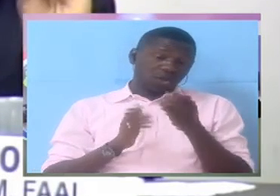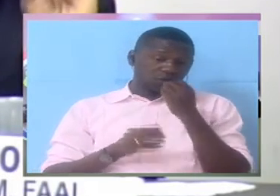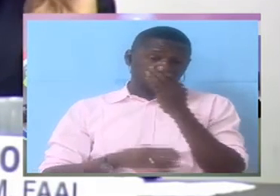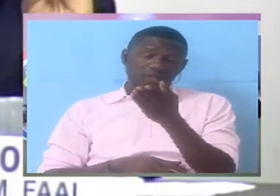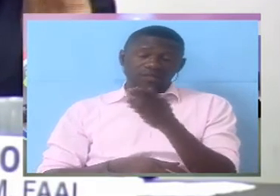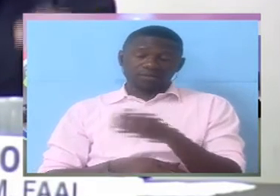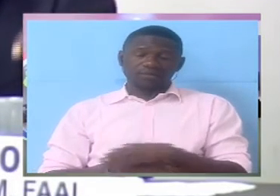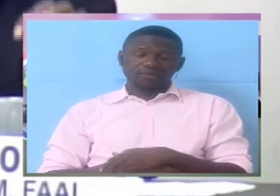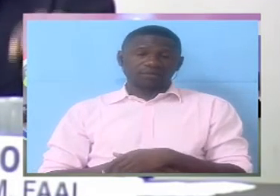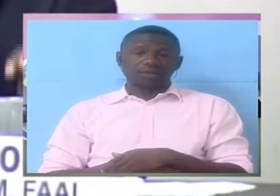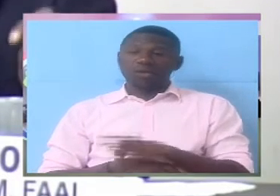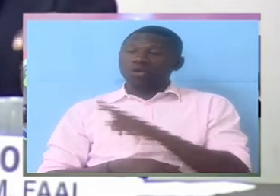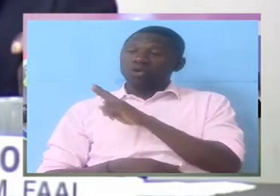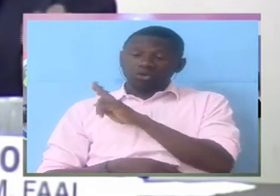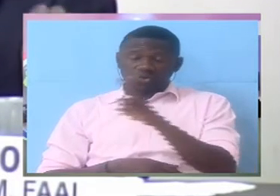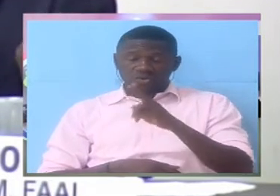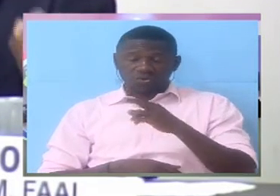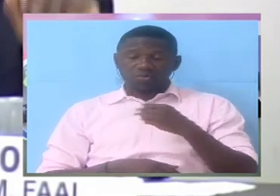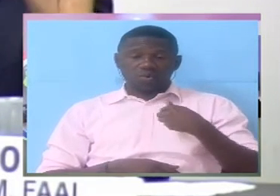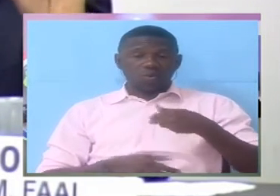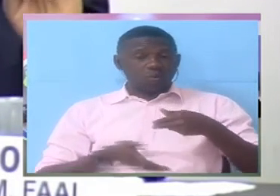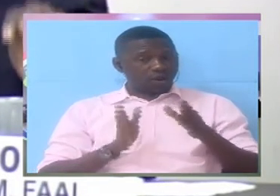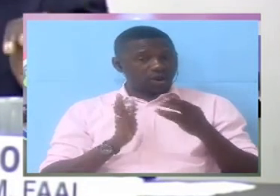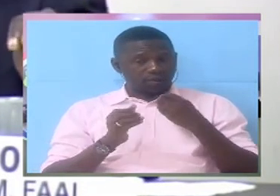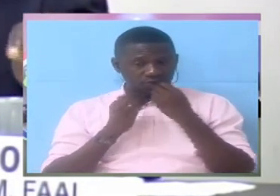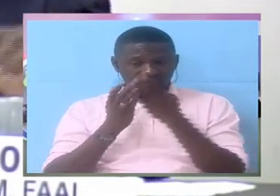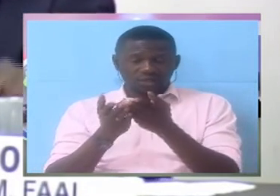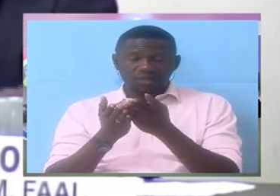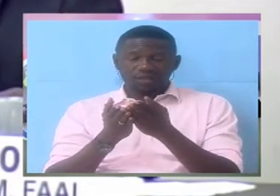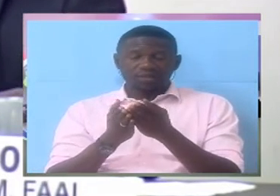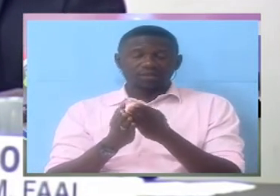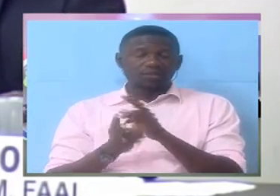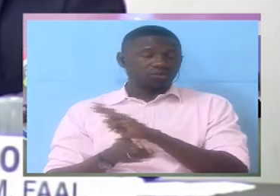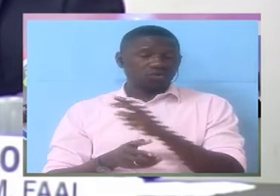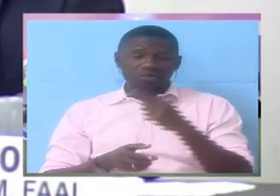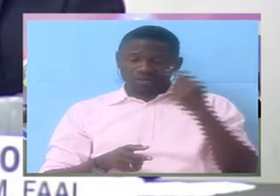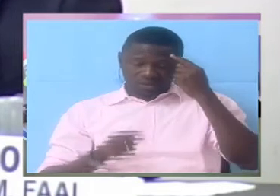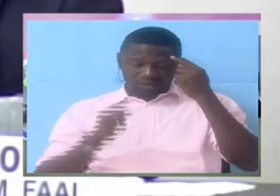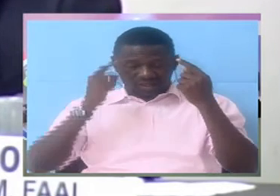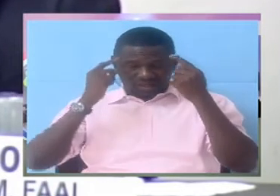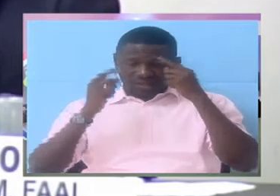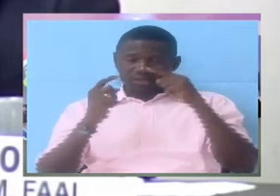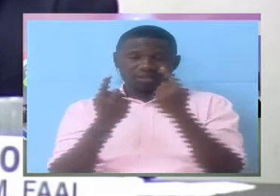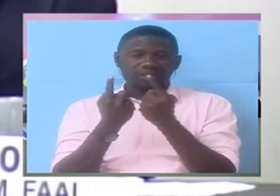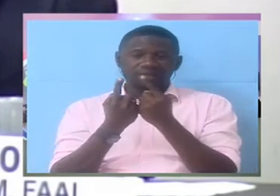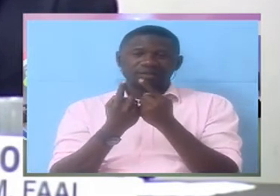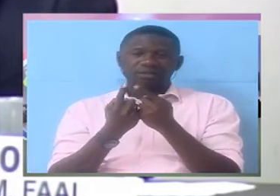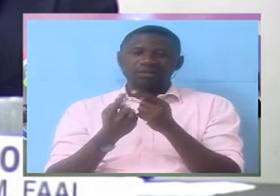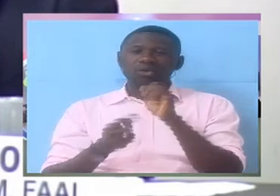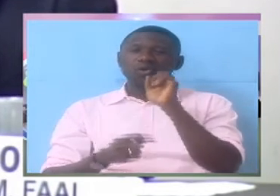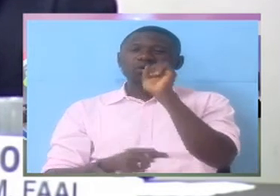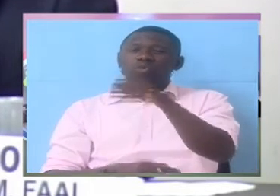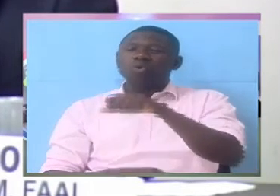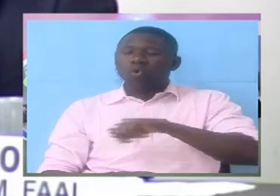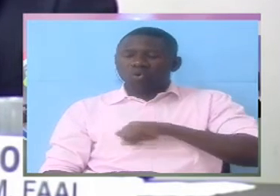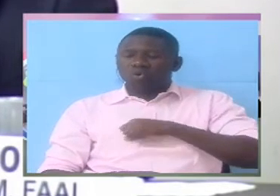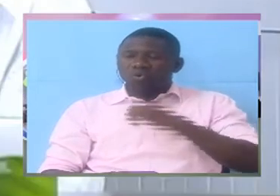Not as I say, council does not decide things. Council, your conscience, what does it tell